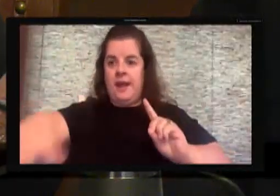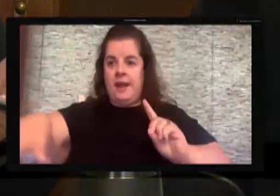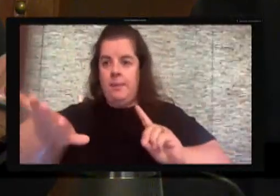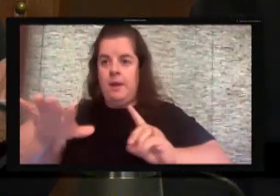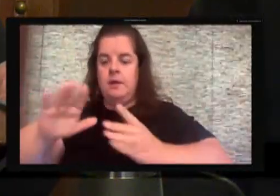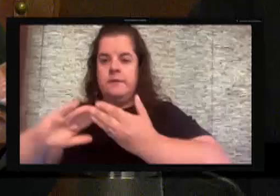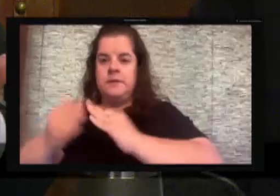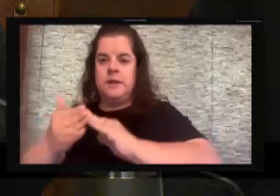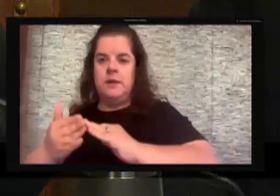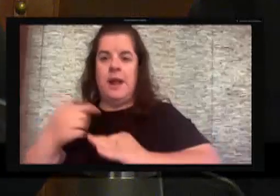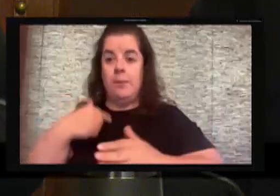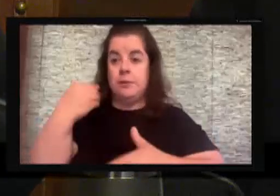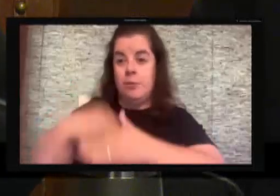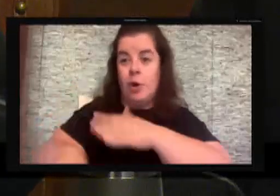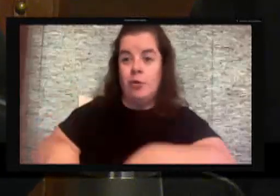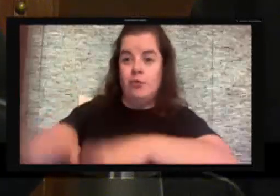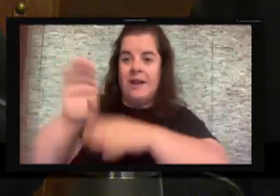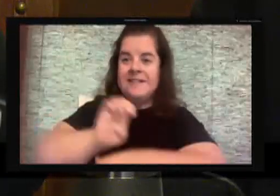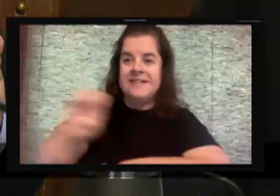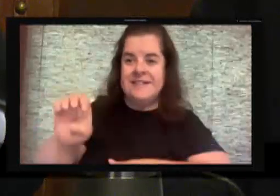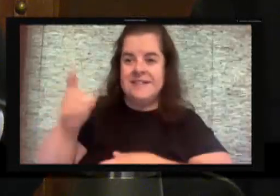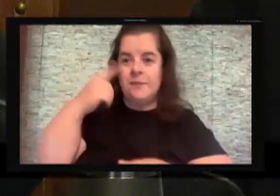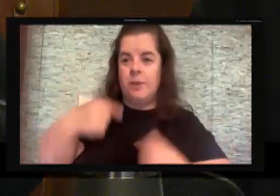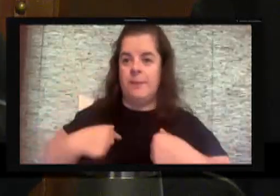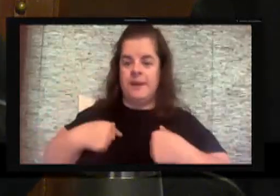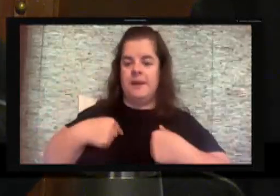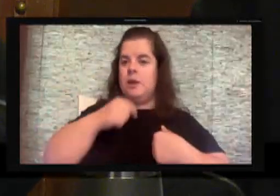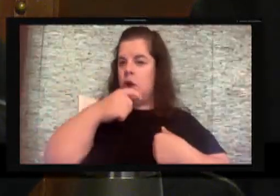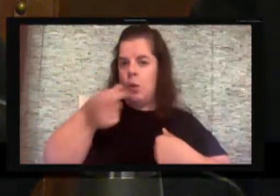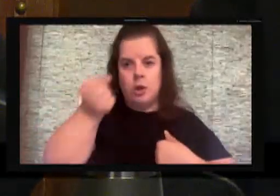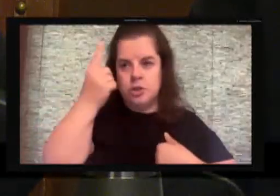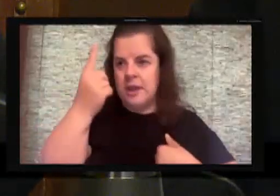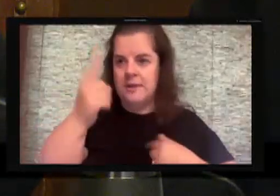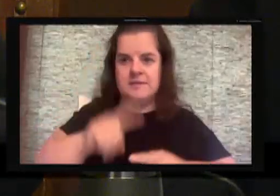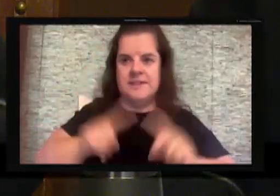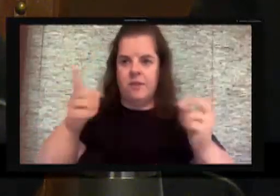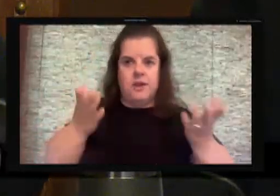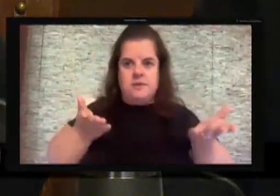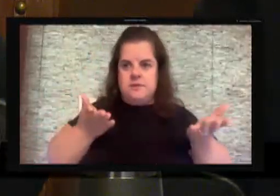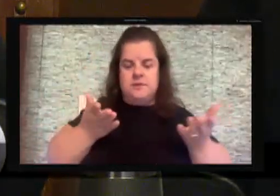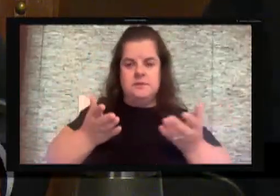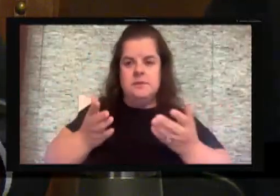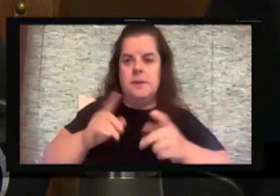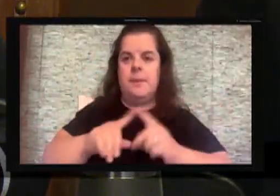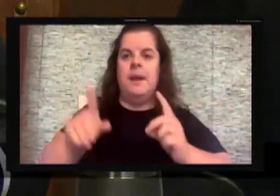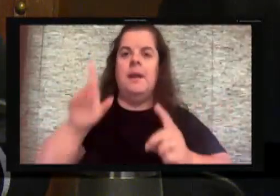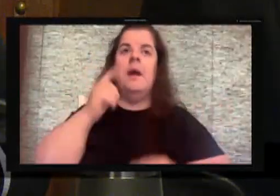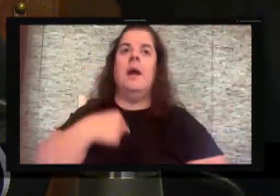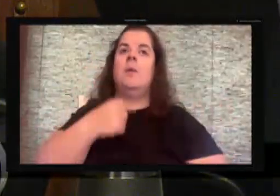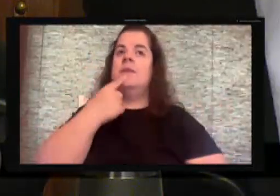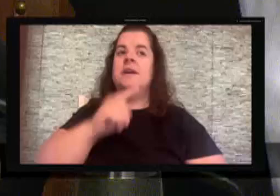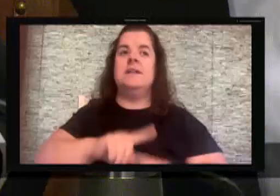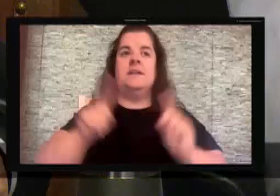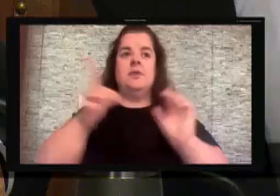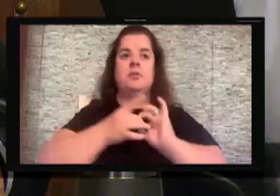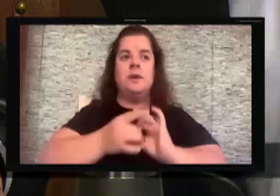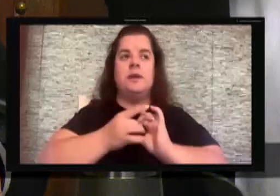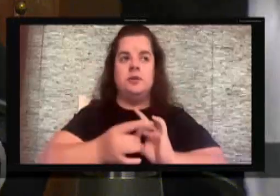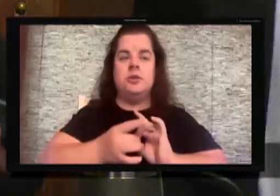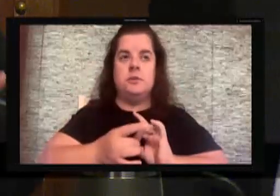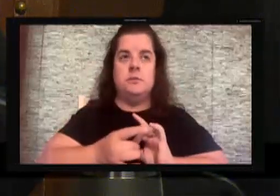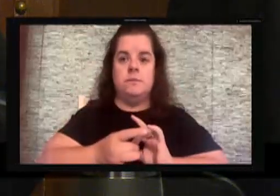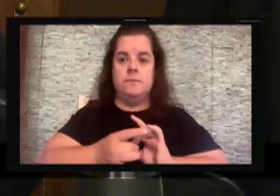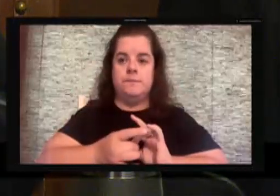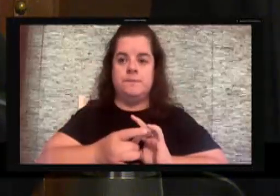I was born and raised in the East End, so to me, I don't understand what's different. But I will say it's a different relationship. I definitely see the